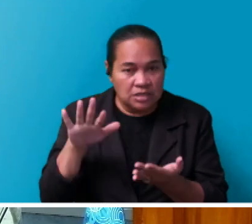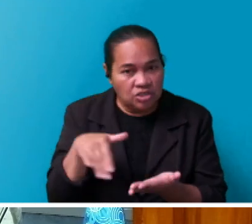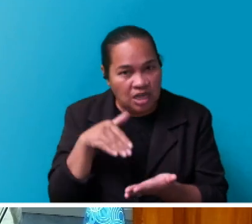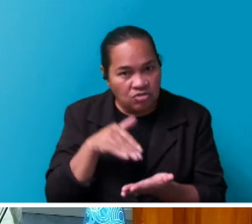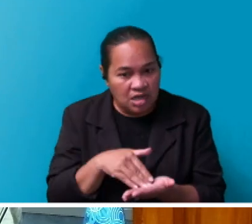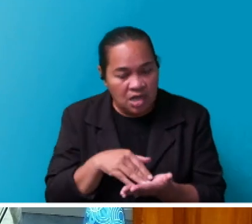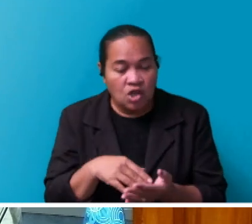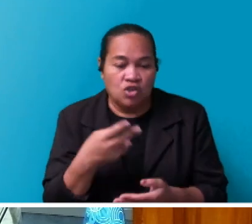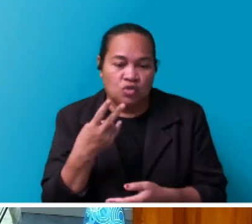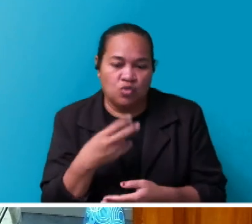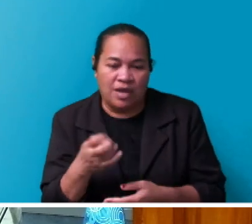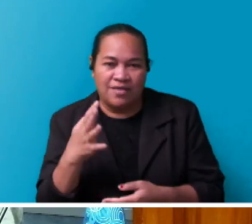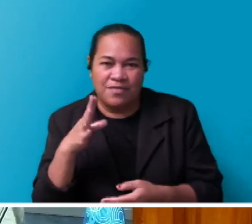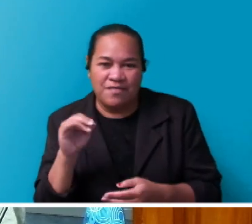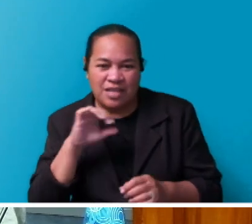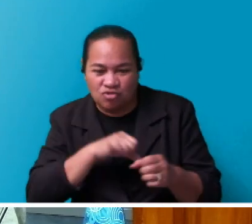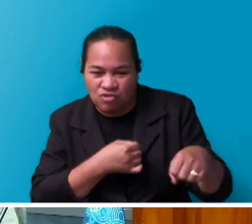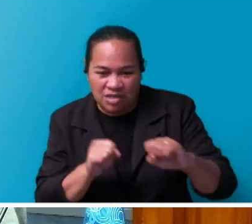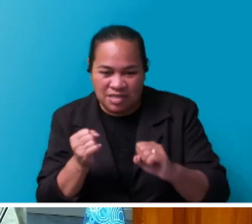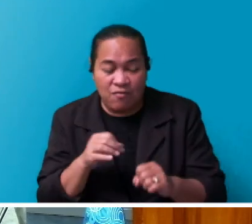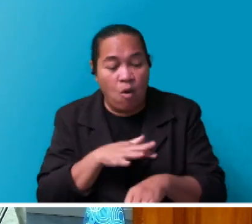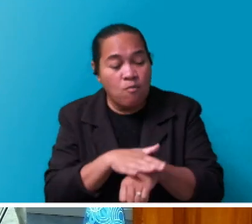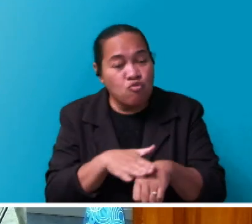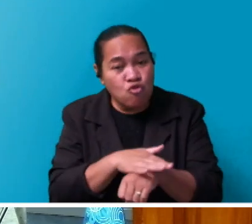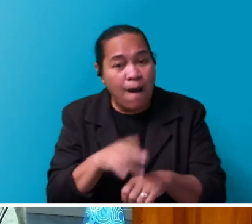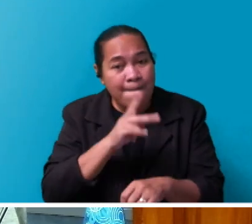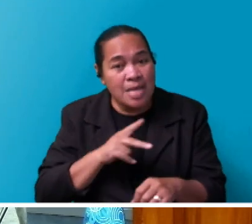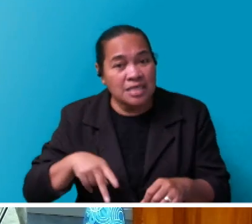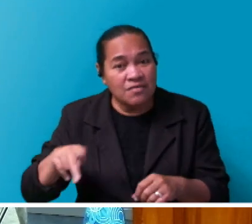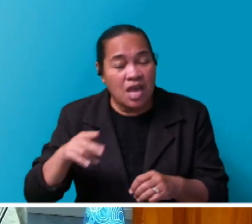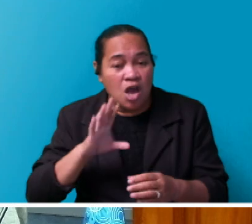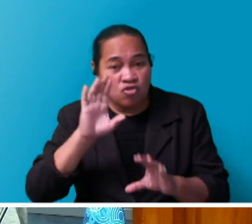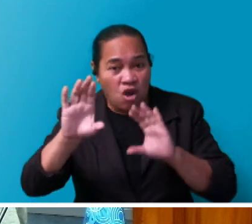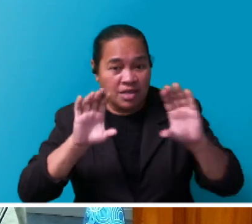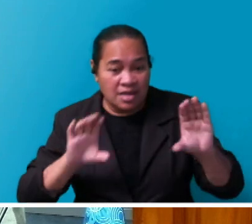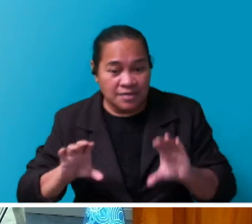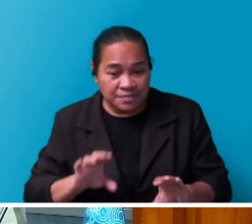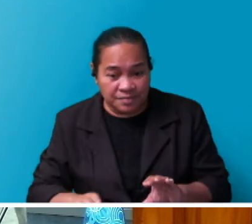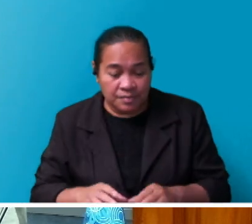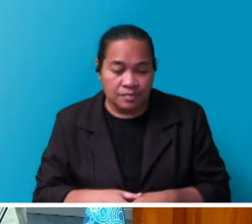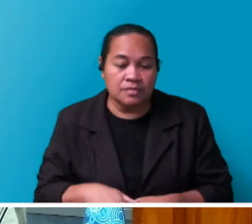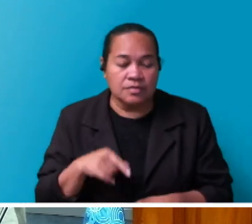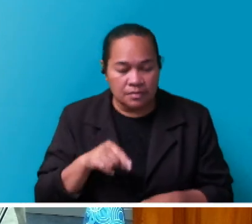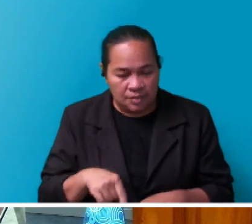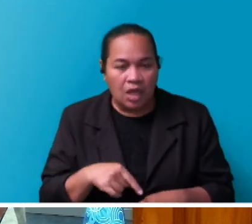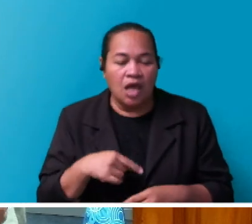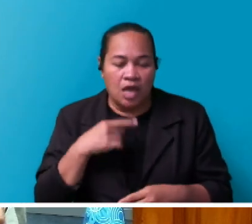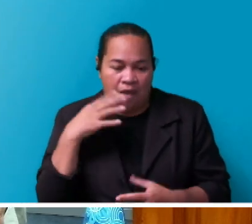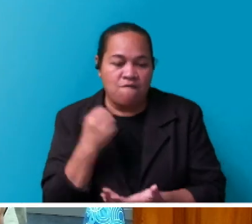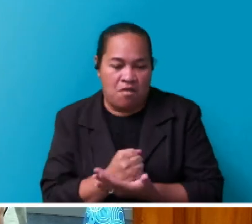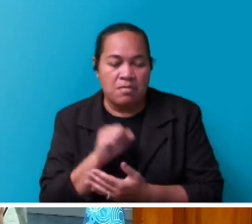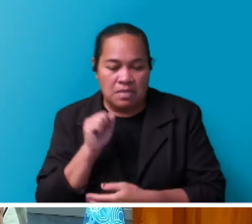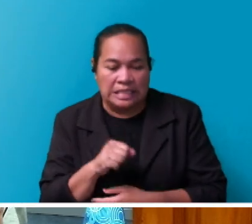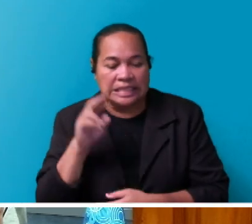strategy for the Blue Pacific continent, the Pacific education ministers reaffirmed the need for collective